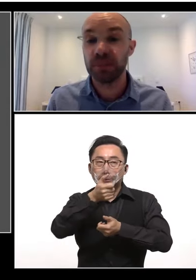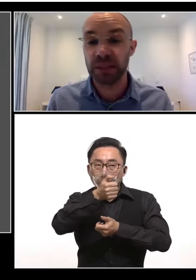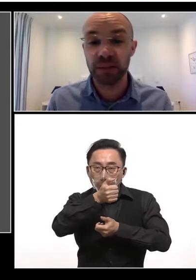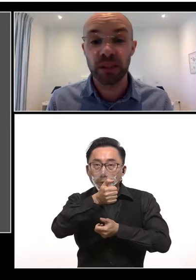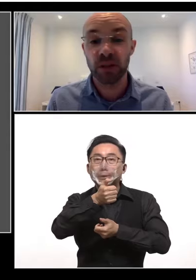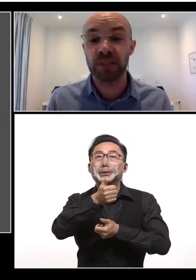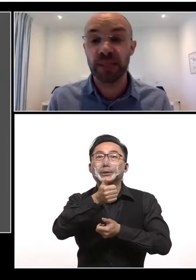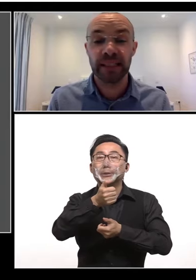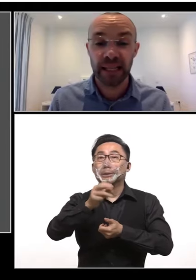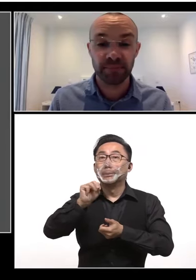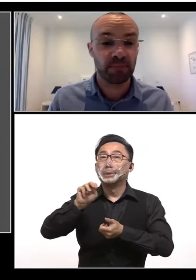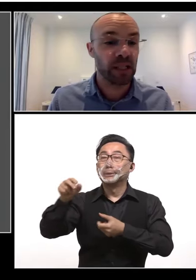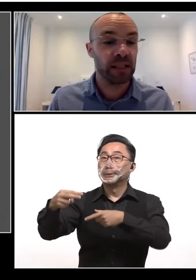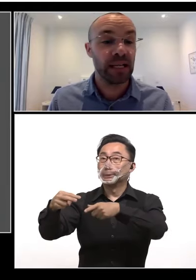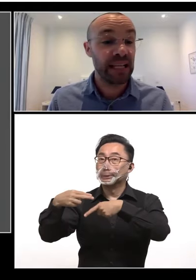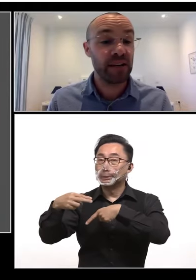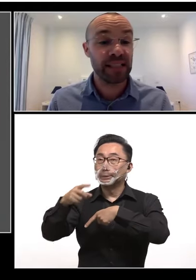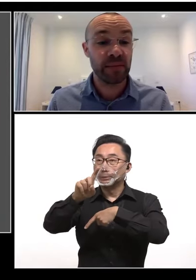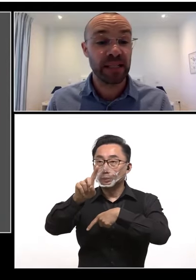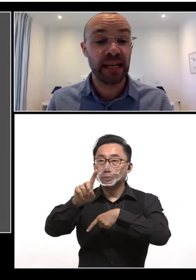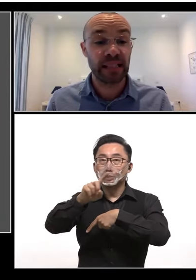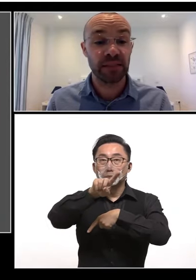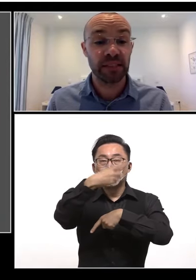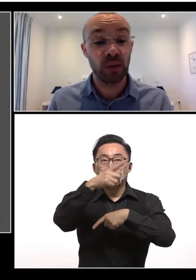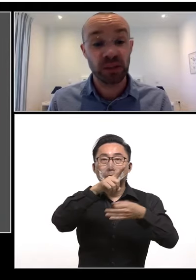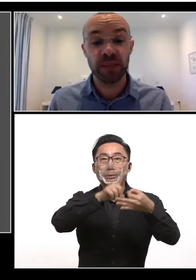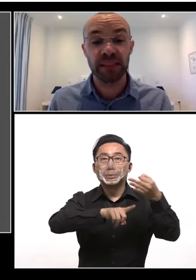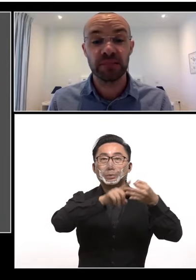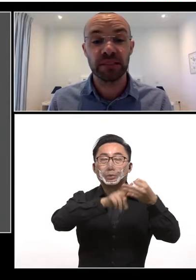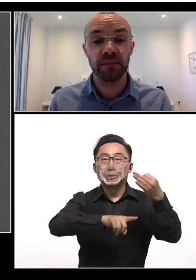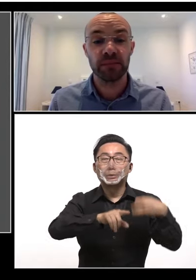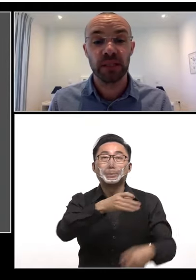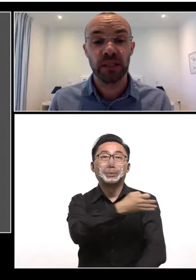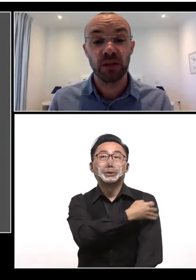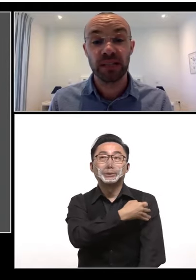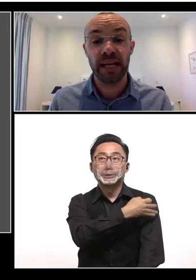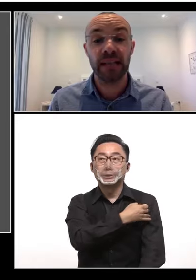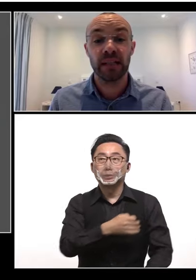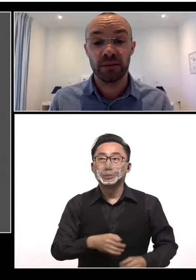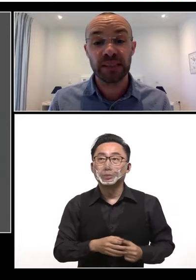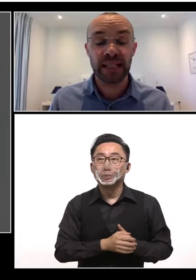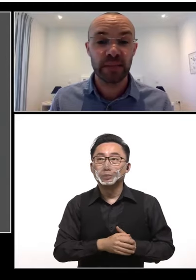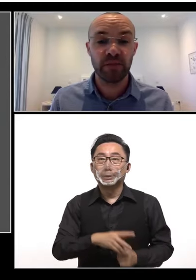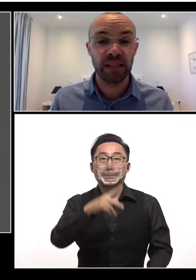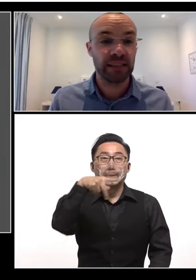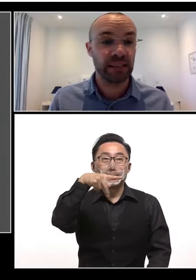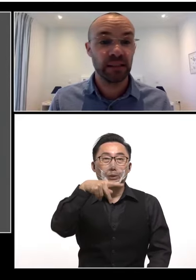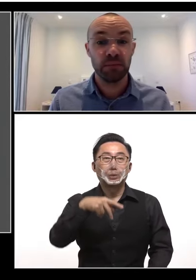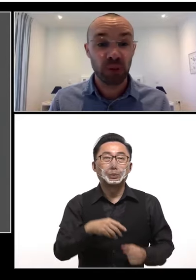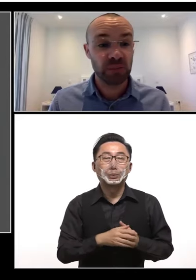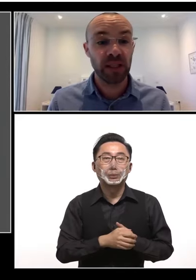introduced me to, Dr. Paddy Ladd, a deaf academic and activist also based in Bristol. Dr. Ladd, through his academic